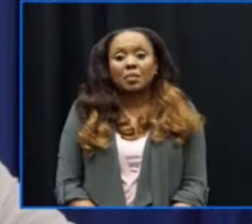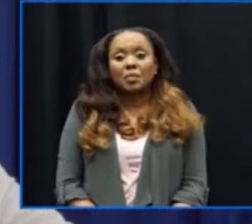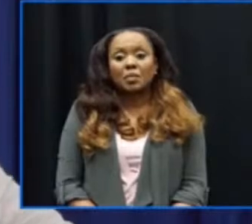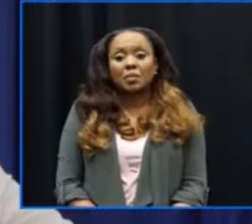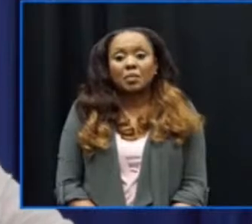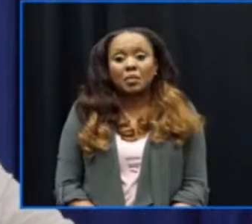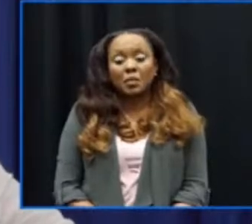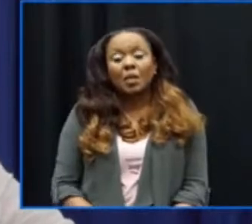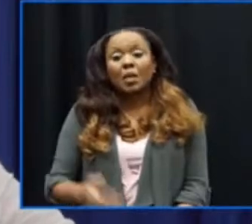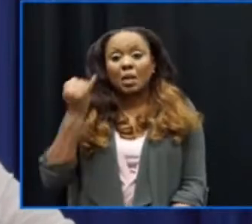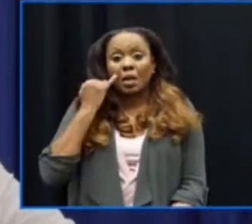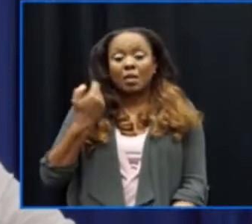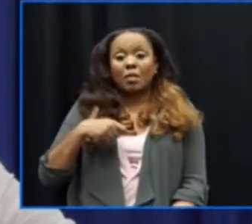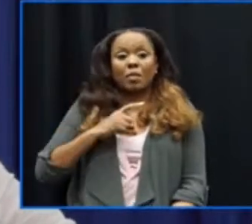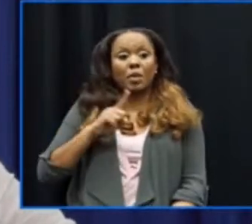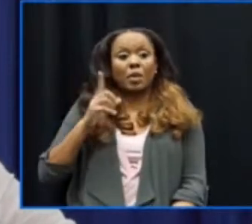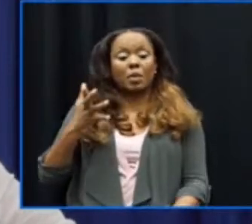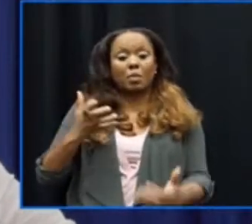the NIS.